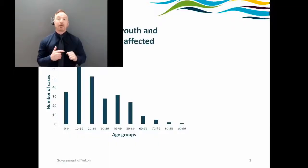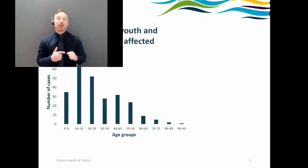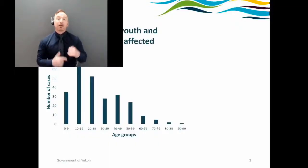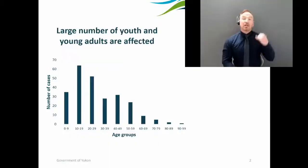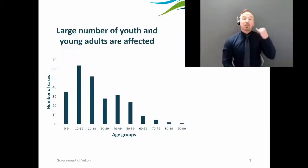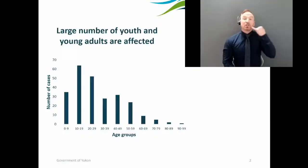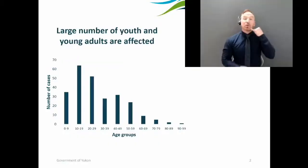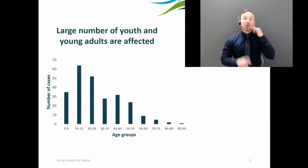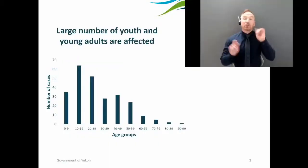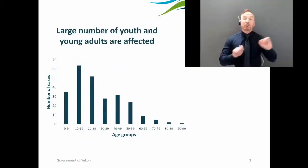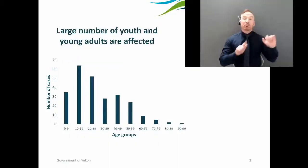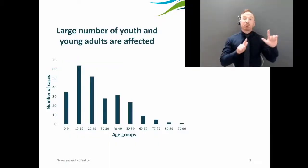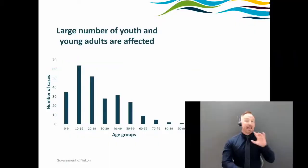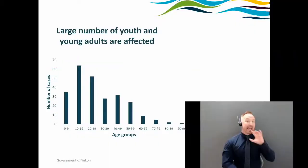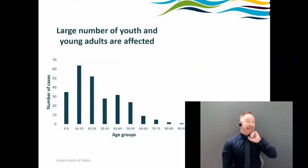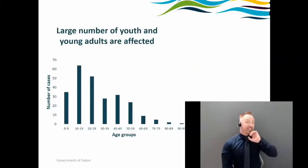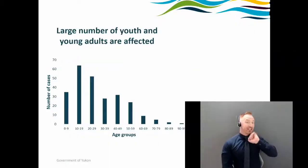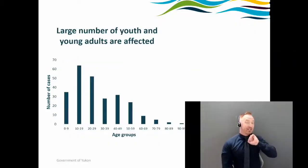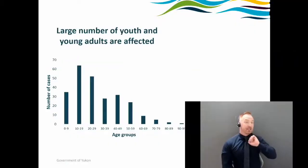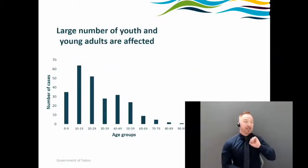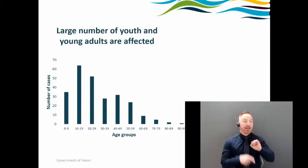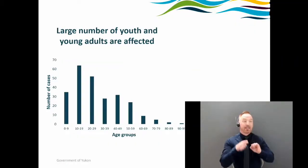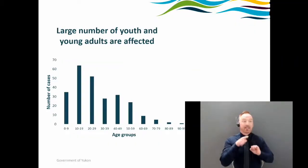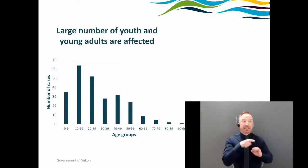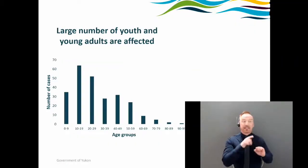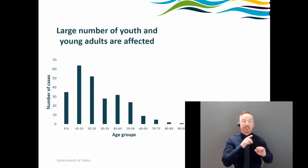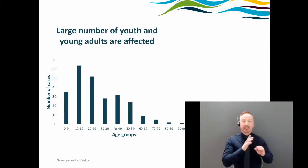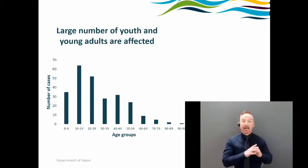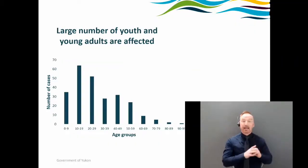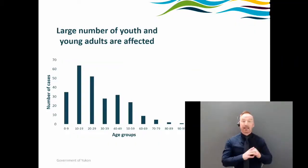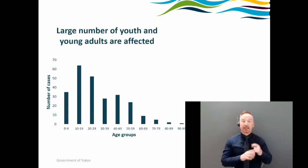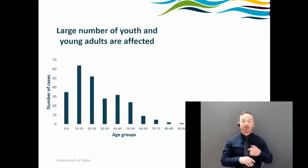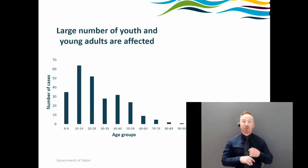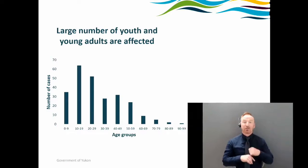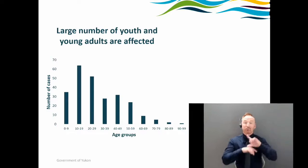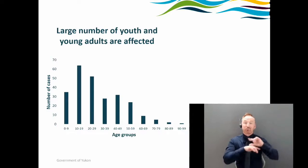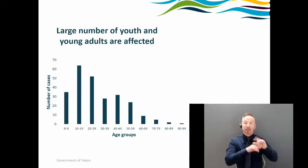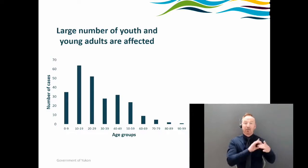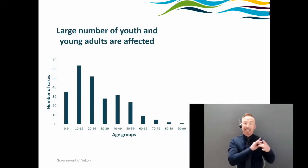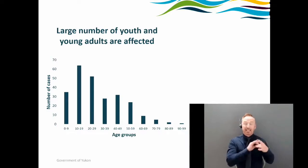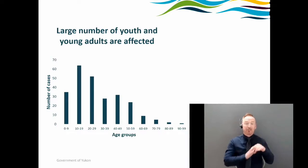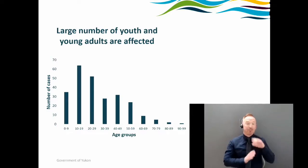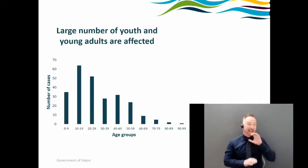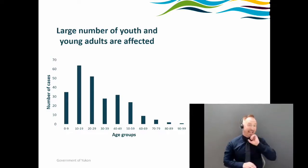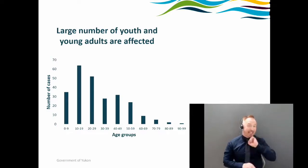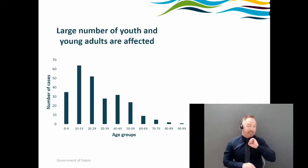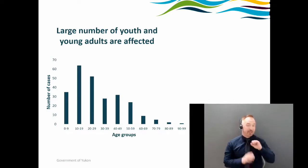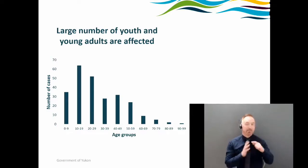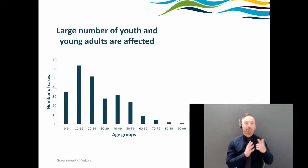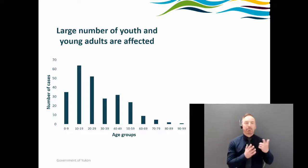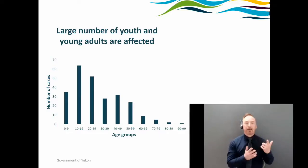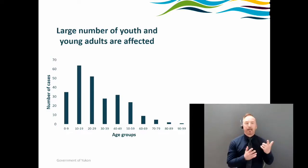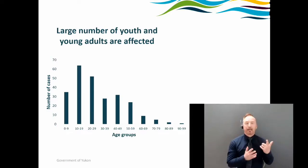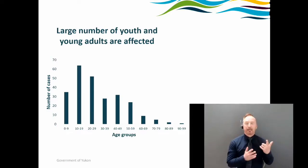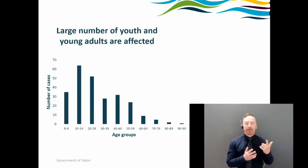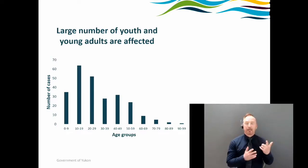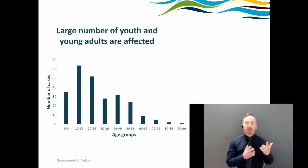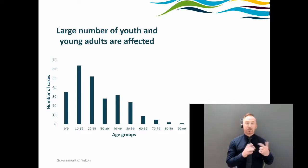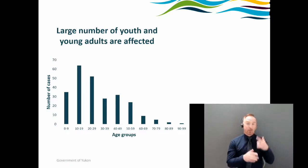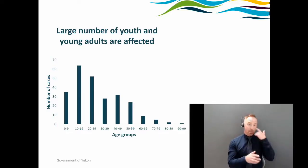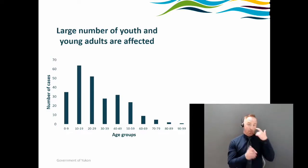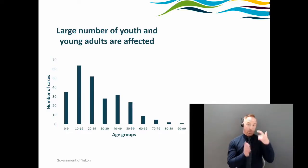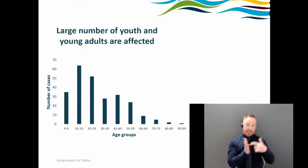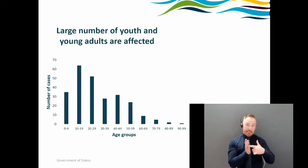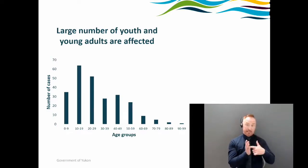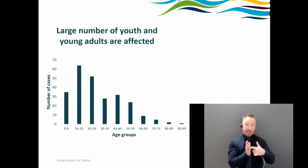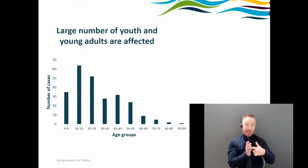at ages, we see on, this is a graph of age groups by number of cases, and so we see that the highest number